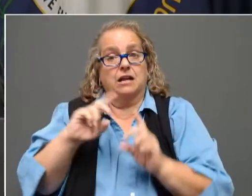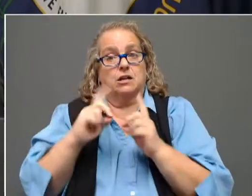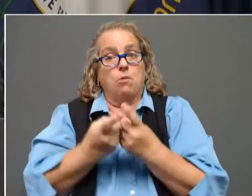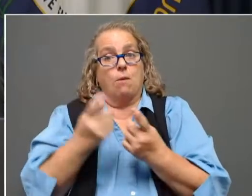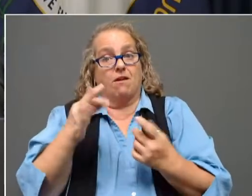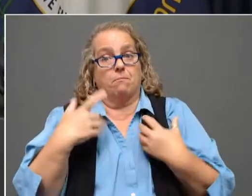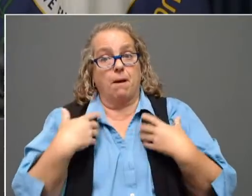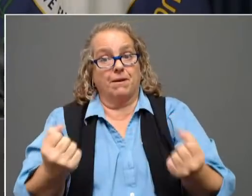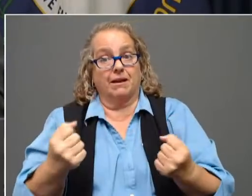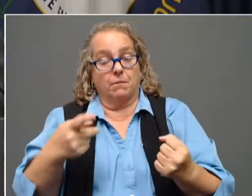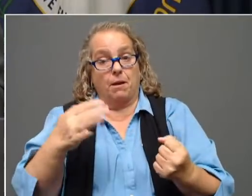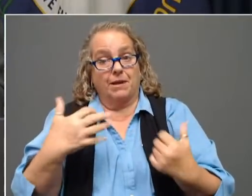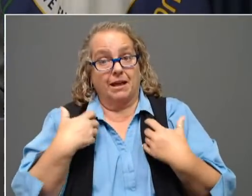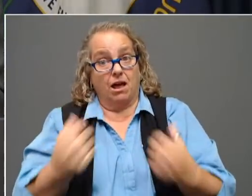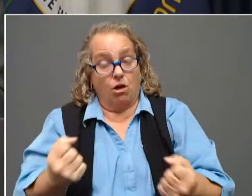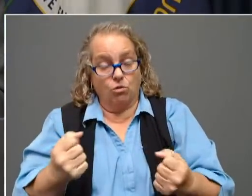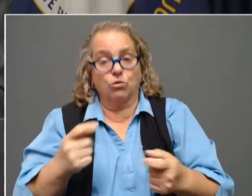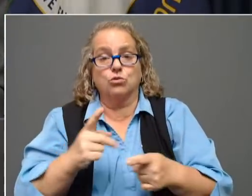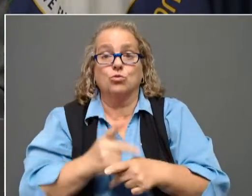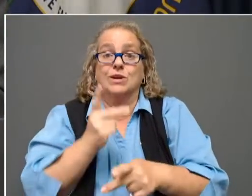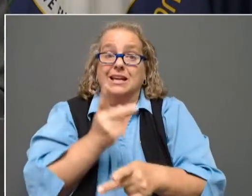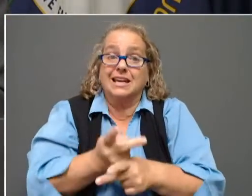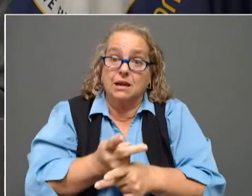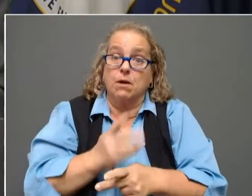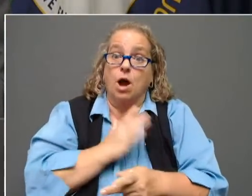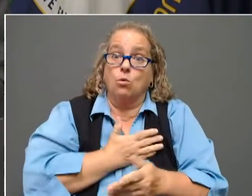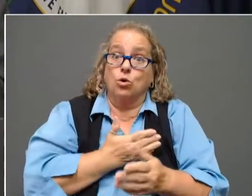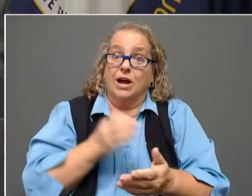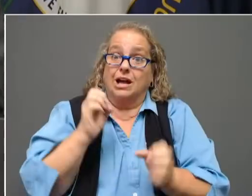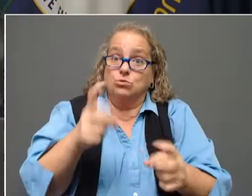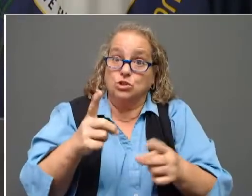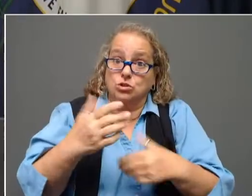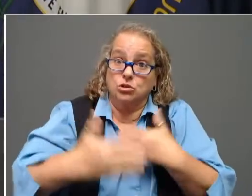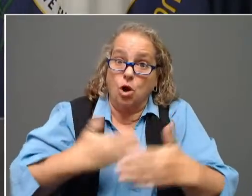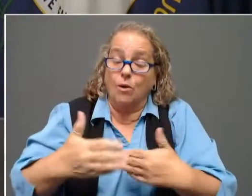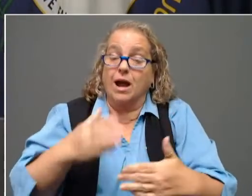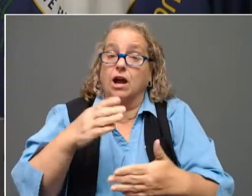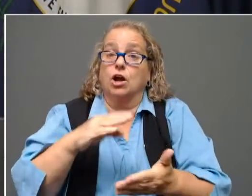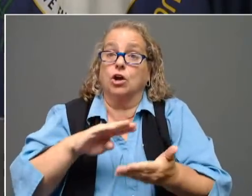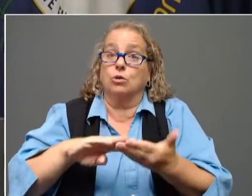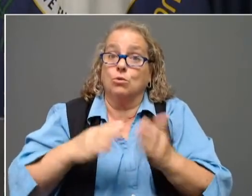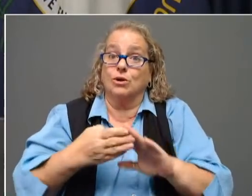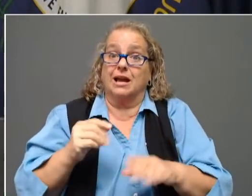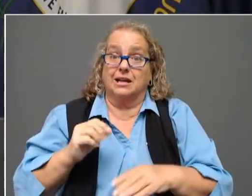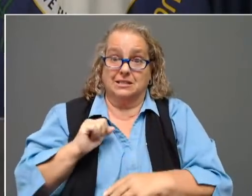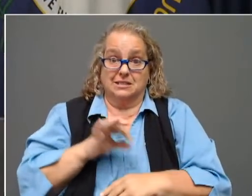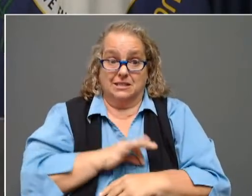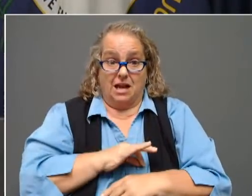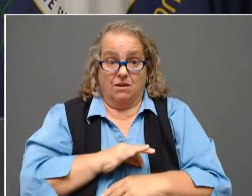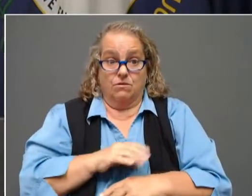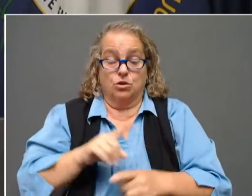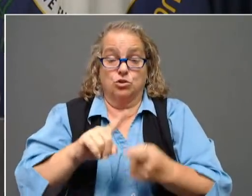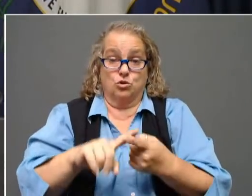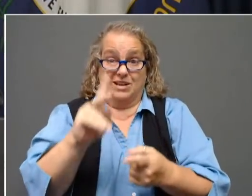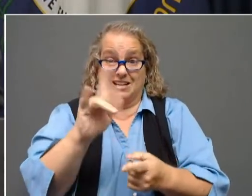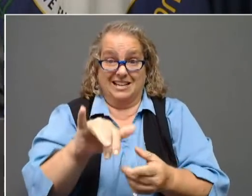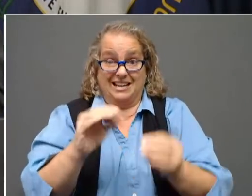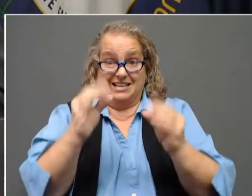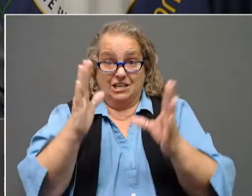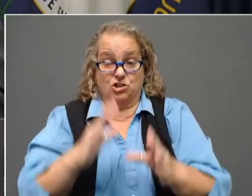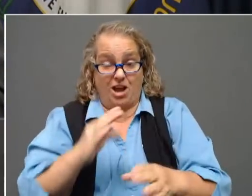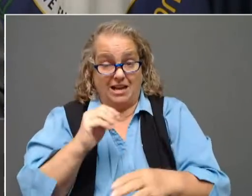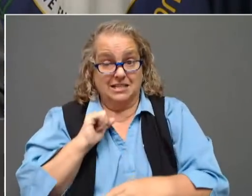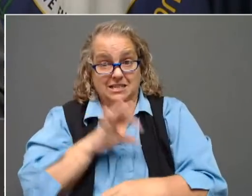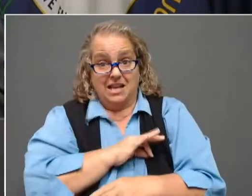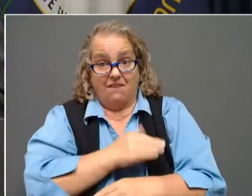your students, staff, and community safe. To Kentucky's teachers and staff members working in and supporting